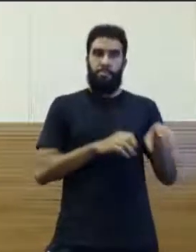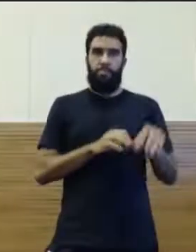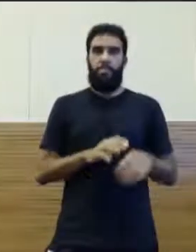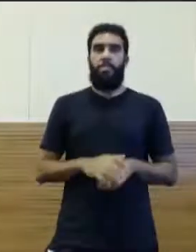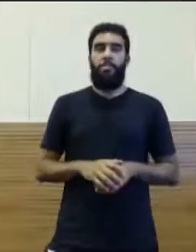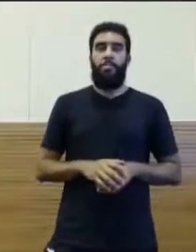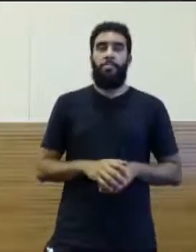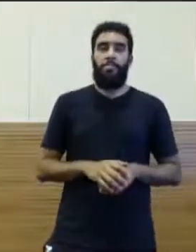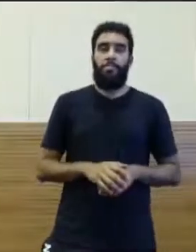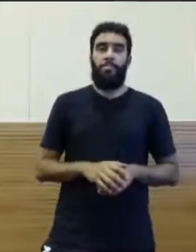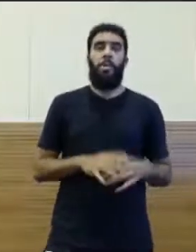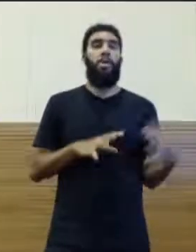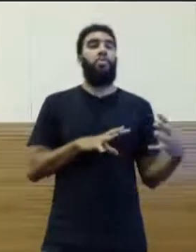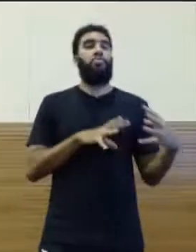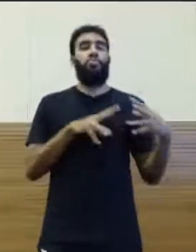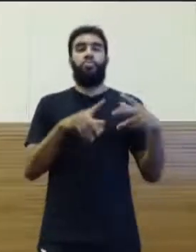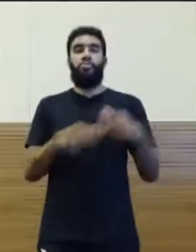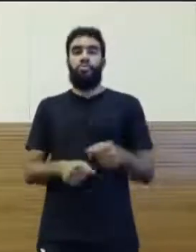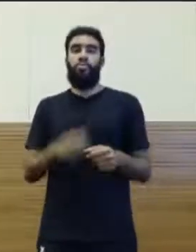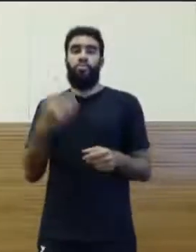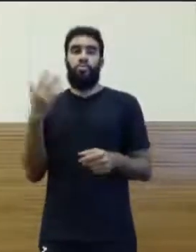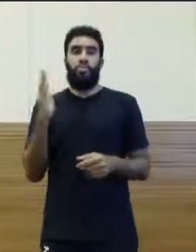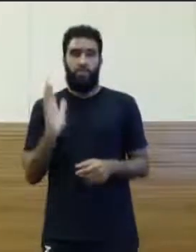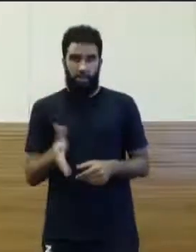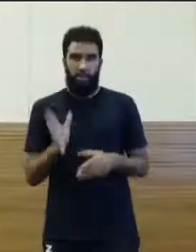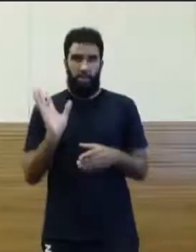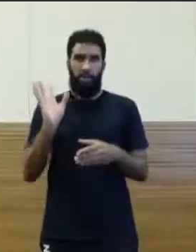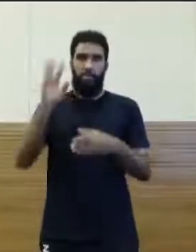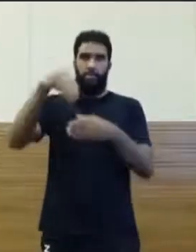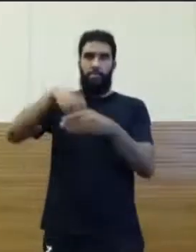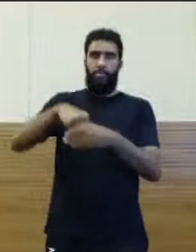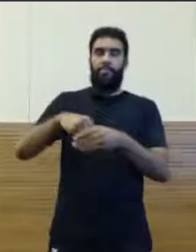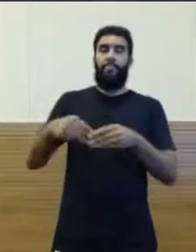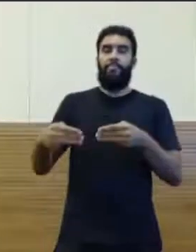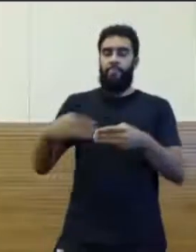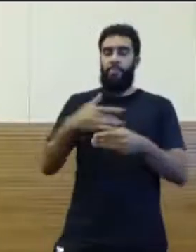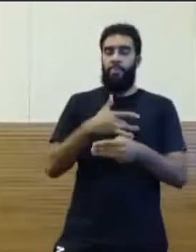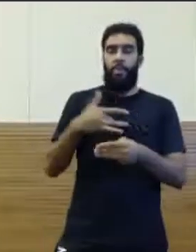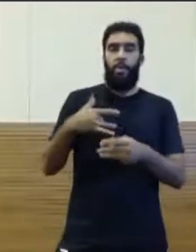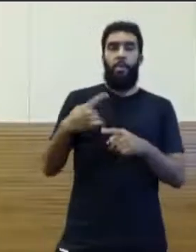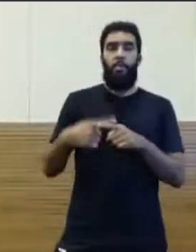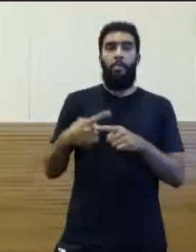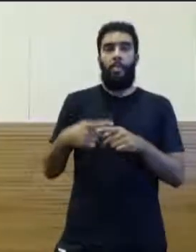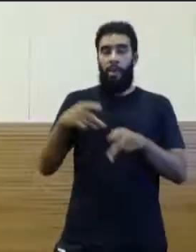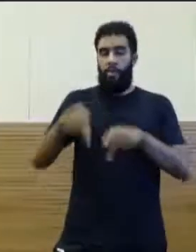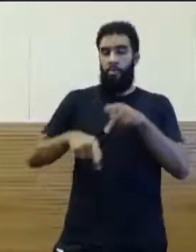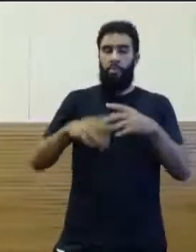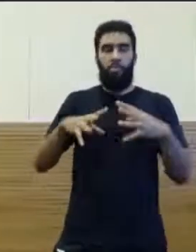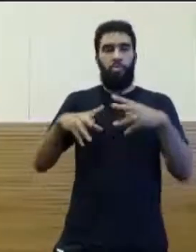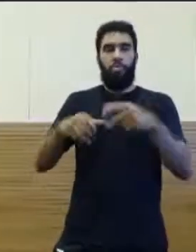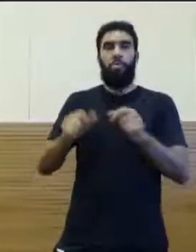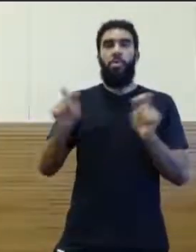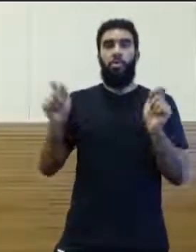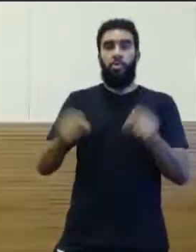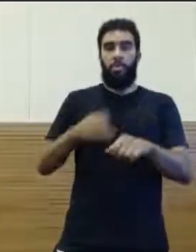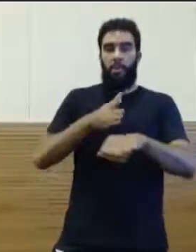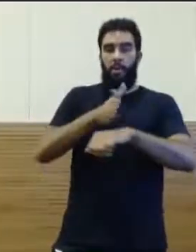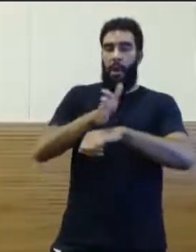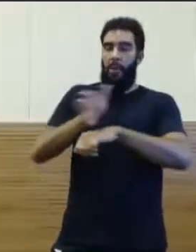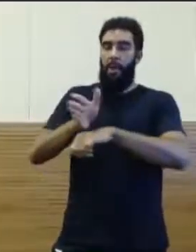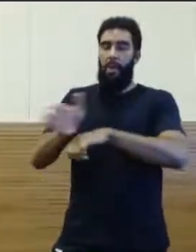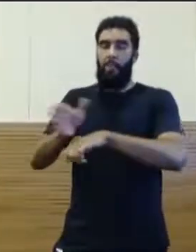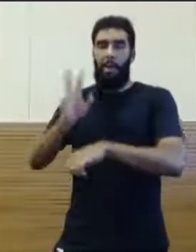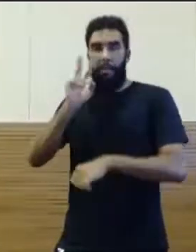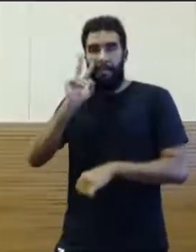we give all the security keys for the Ministry of Health so that all of the